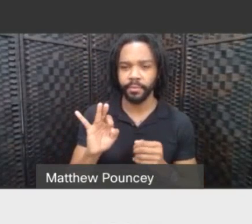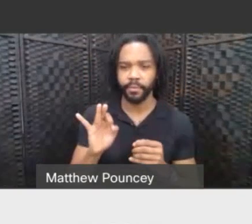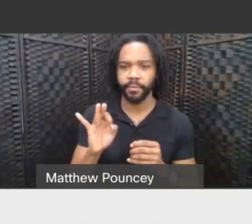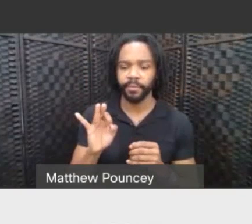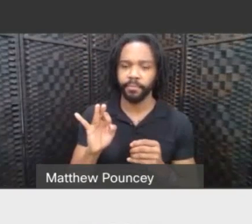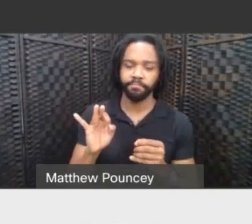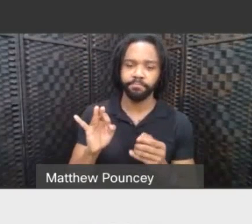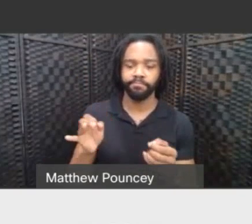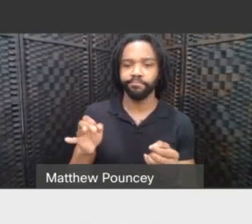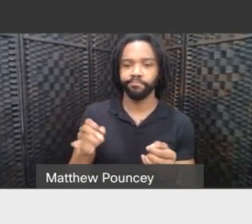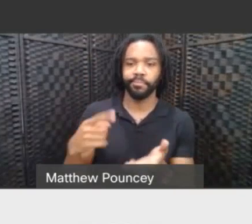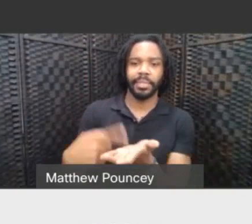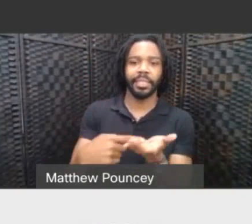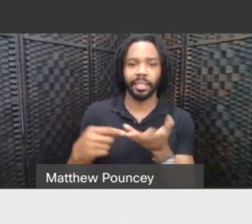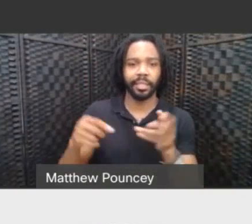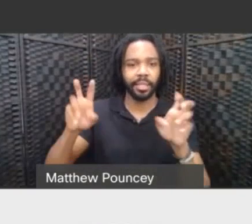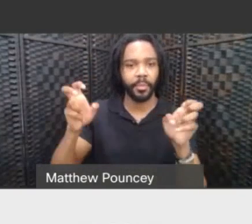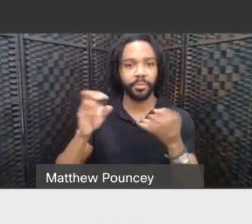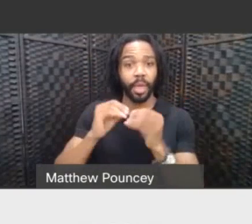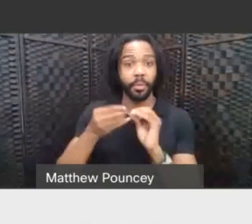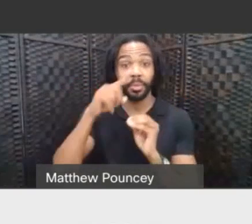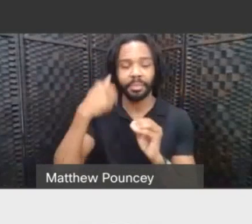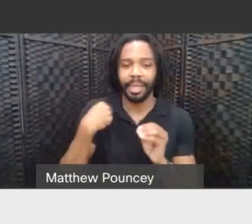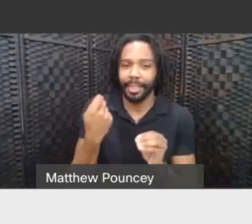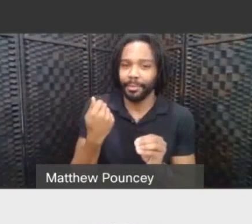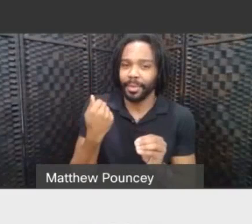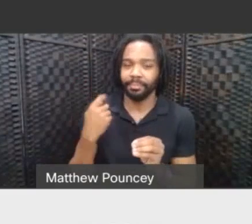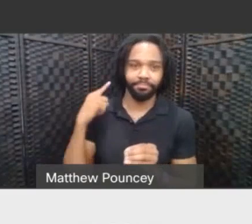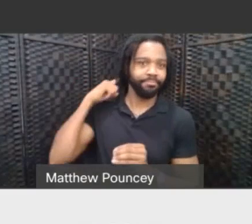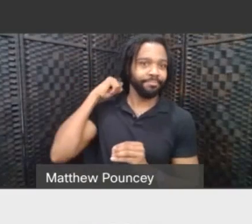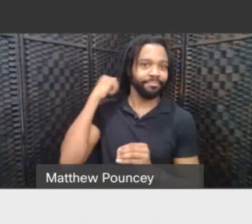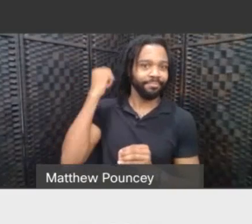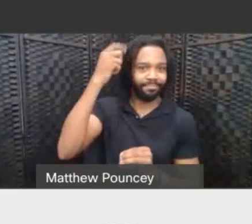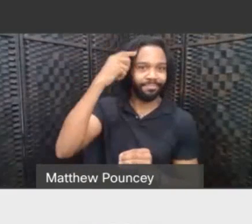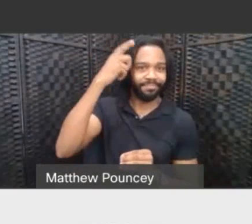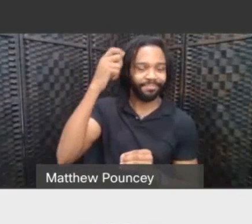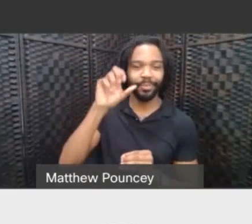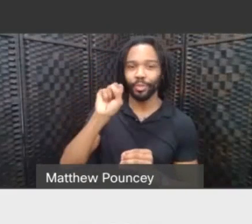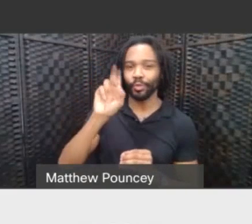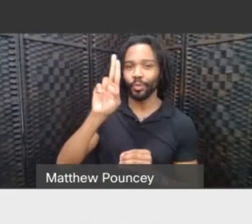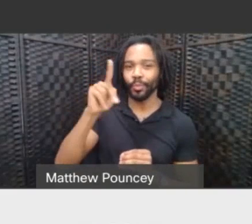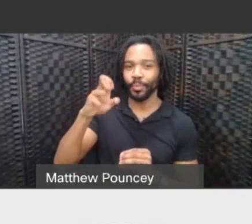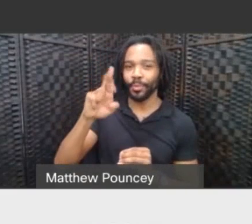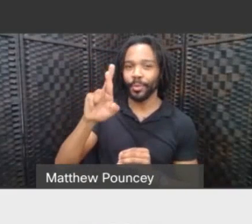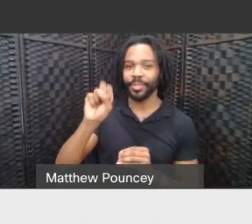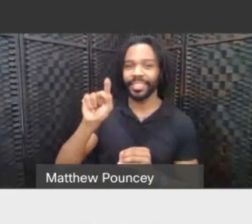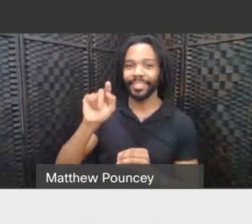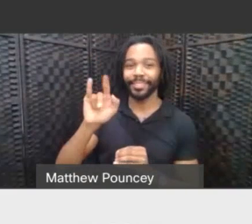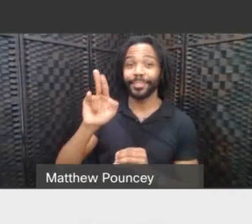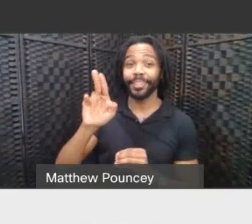numbers because I'm a little superstitious. We do seem to be on the other side of a peak in